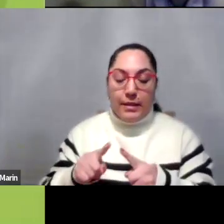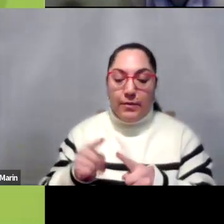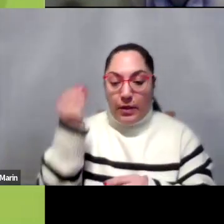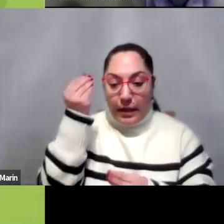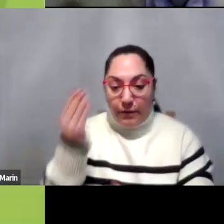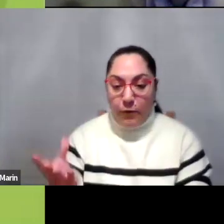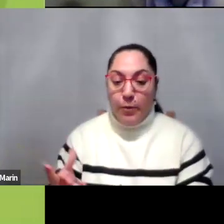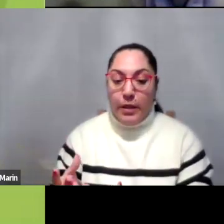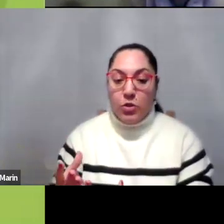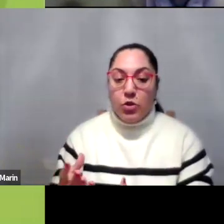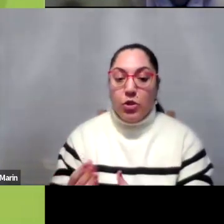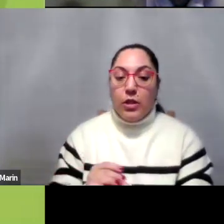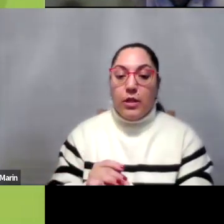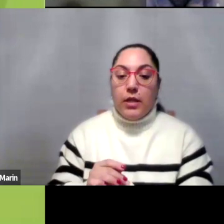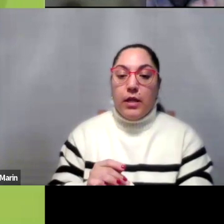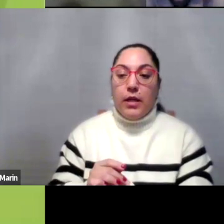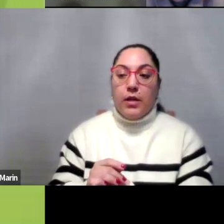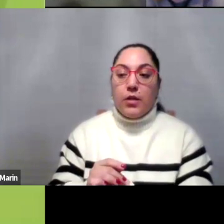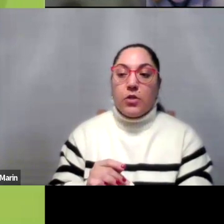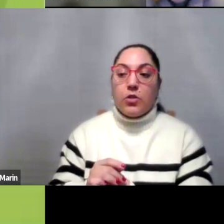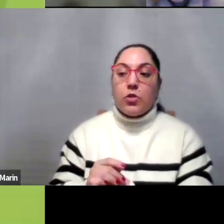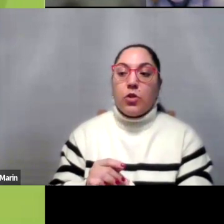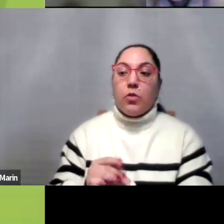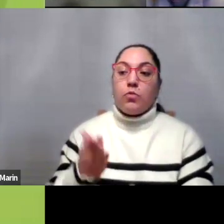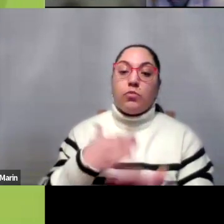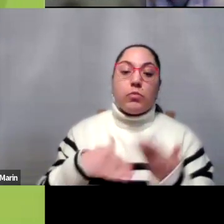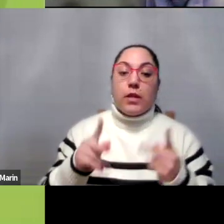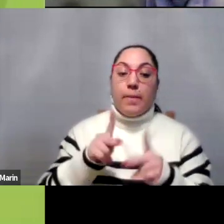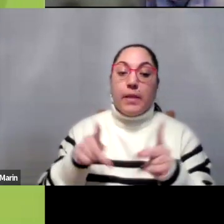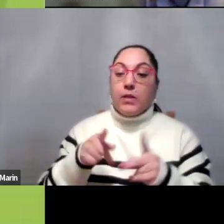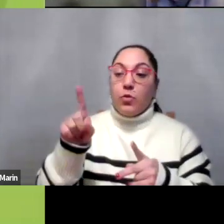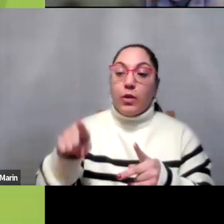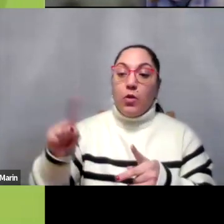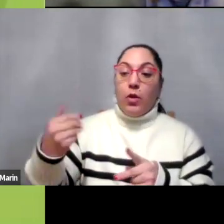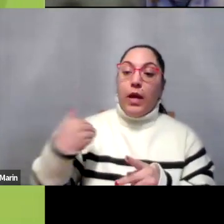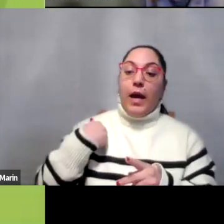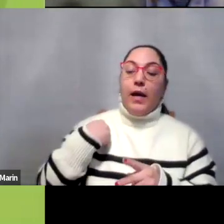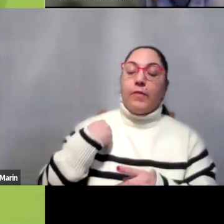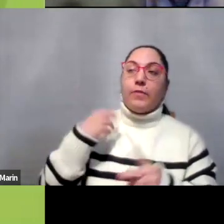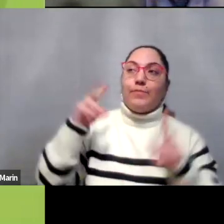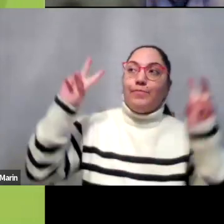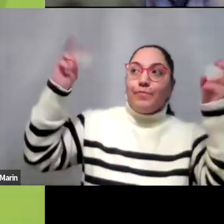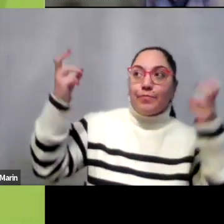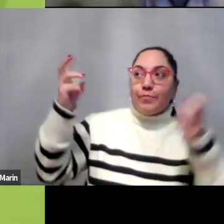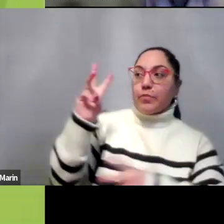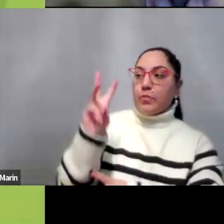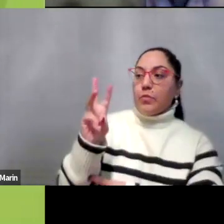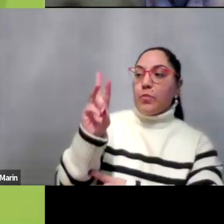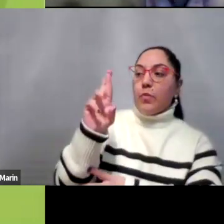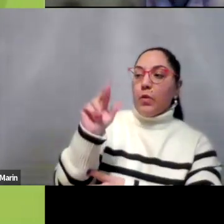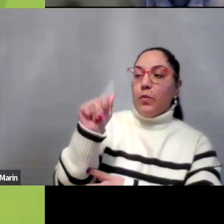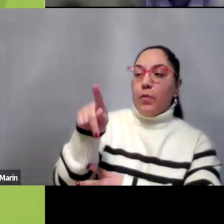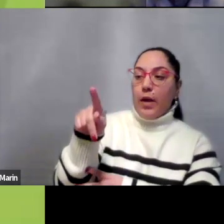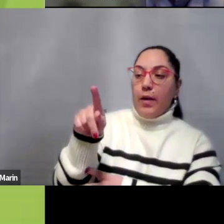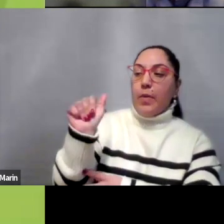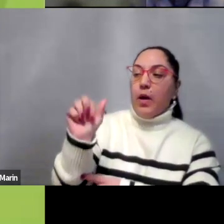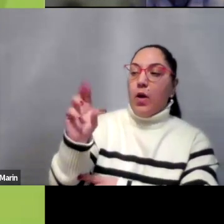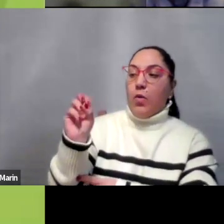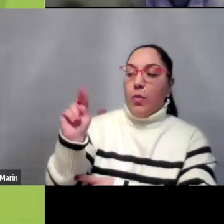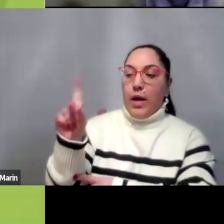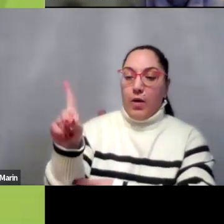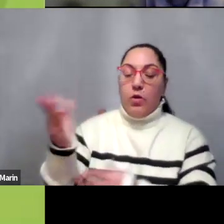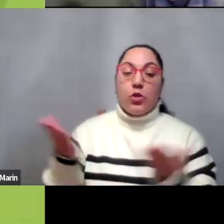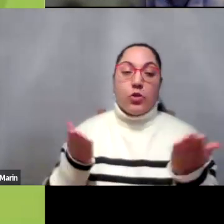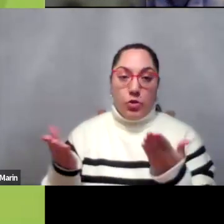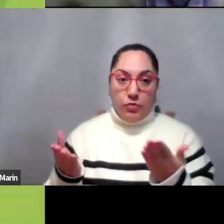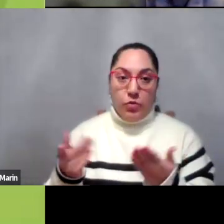one of the services that you can really only get through the local care team is called wraparound services. And right now, Jewish Social Service Agency